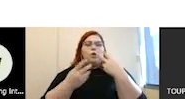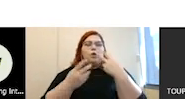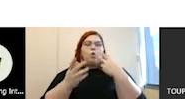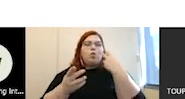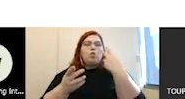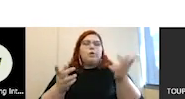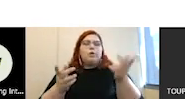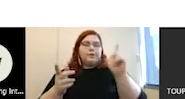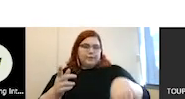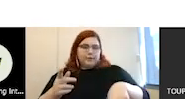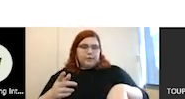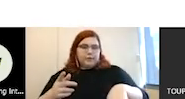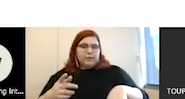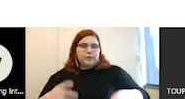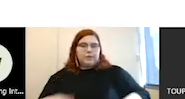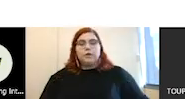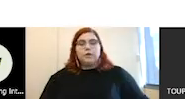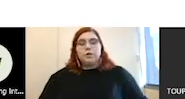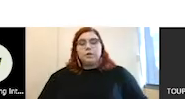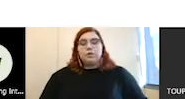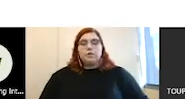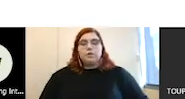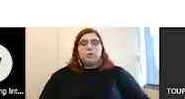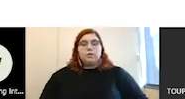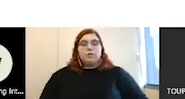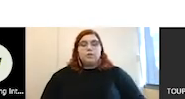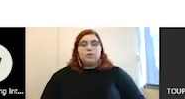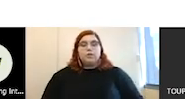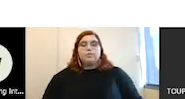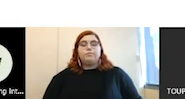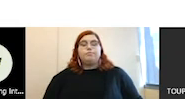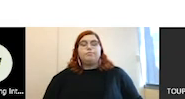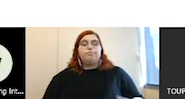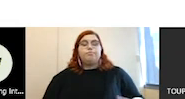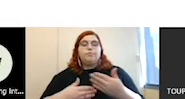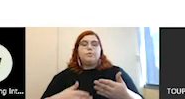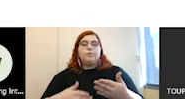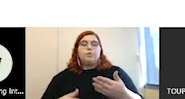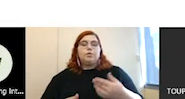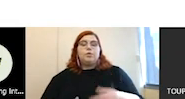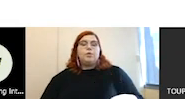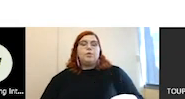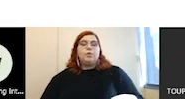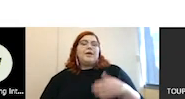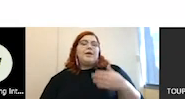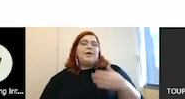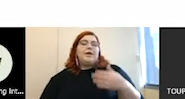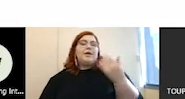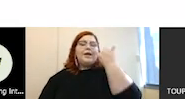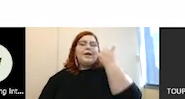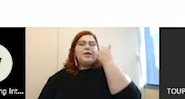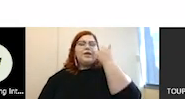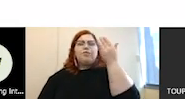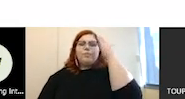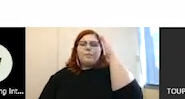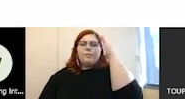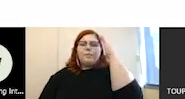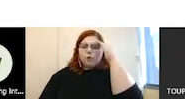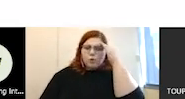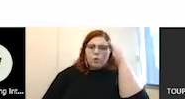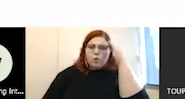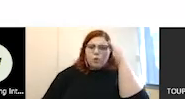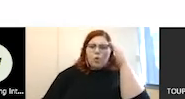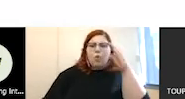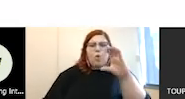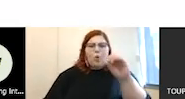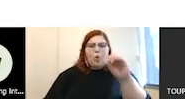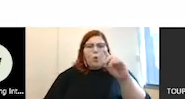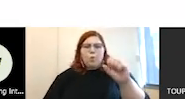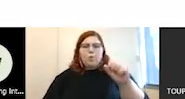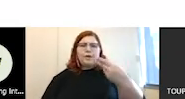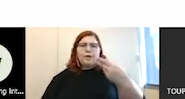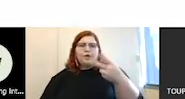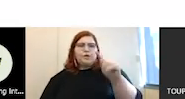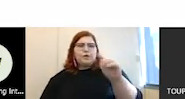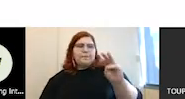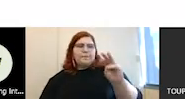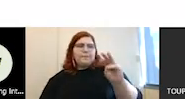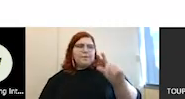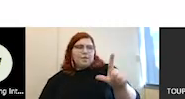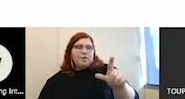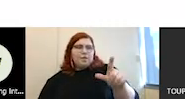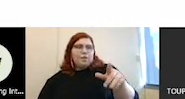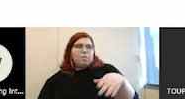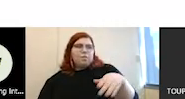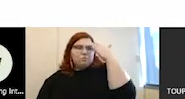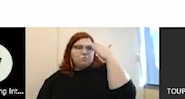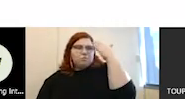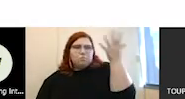right? And those of you who might be familiar with computer code, HTML, and all that stuff might be thinking, well, what